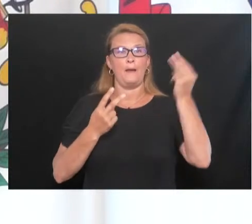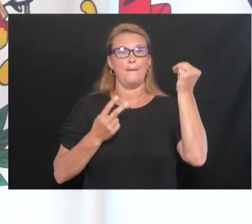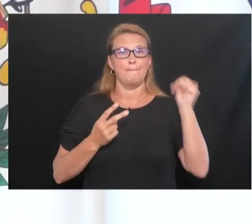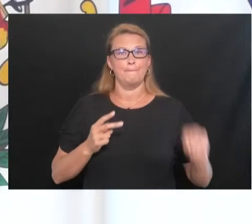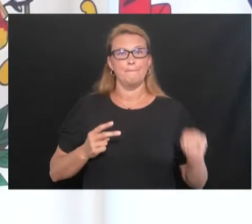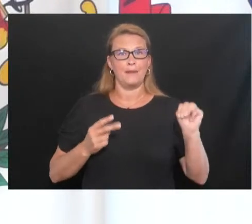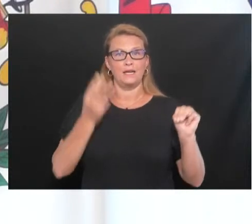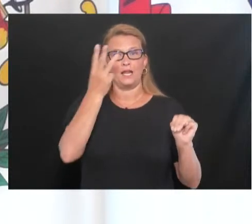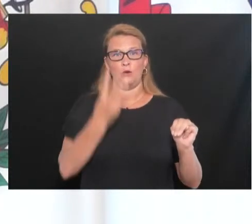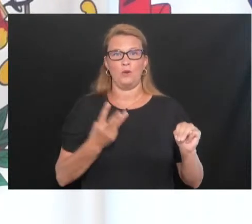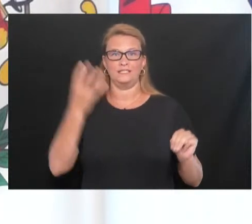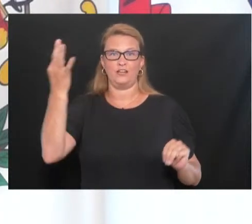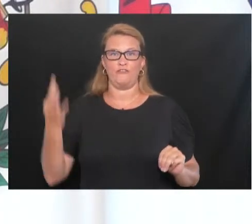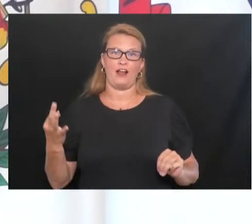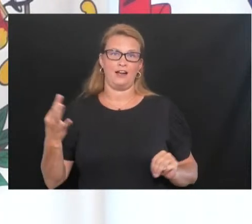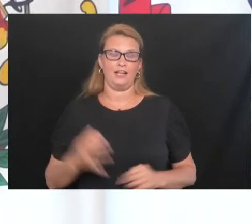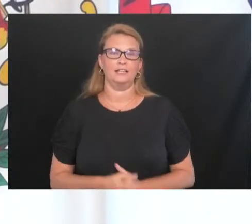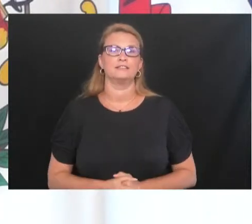and Friday.